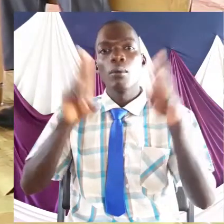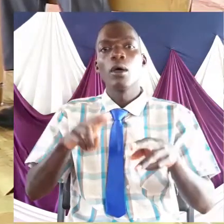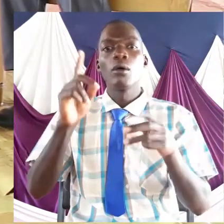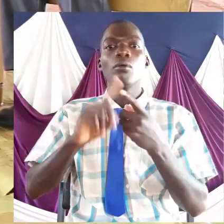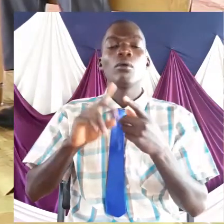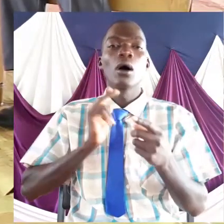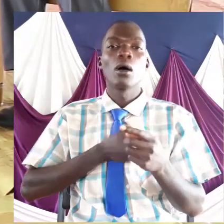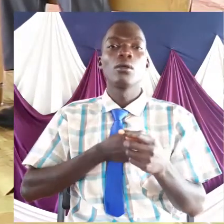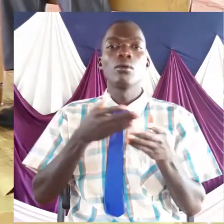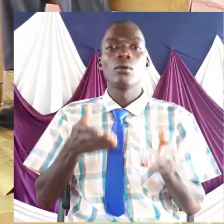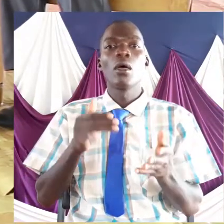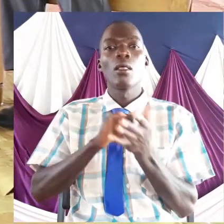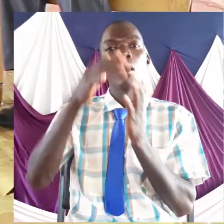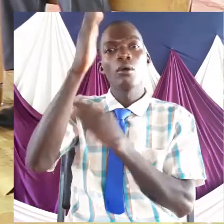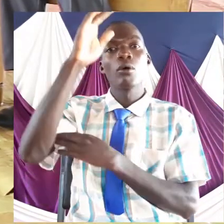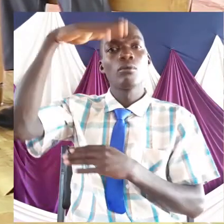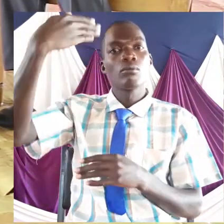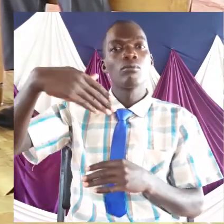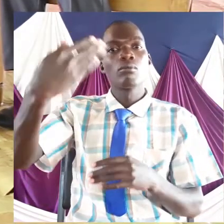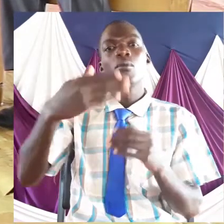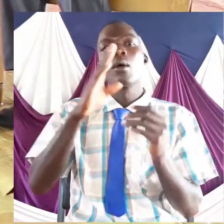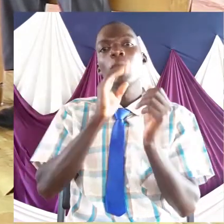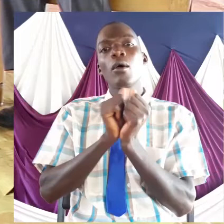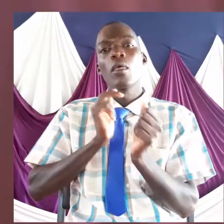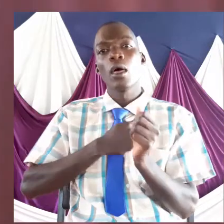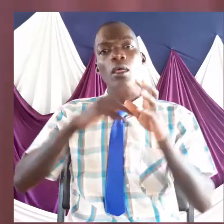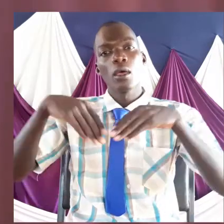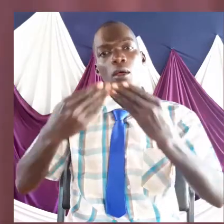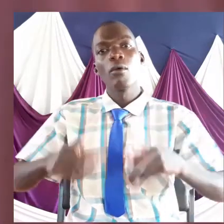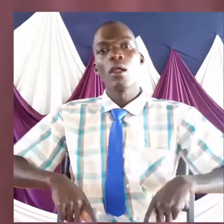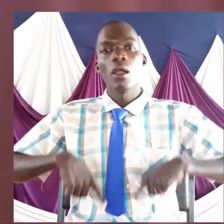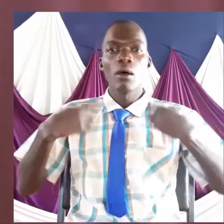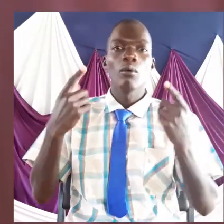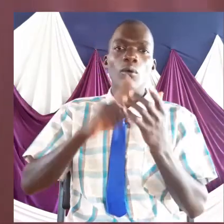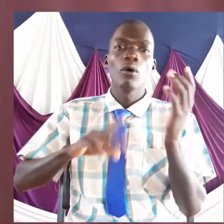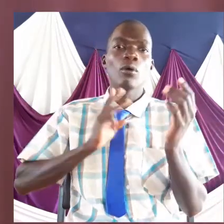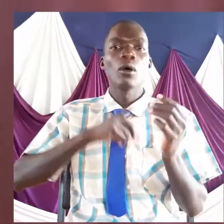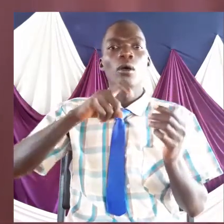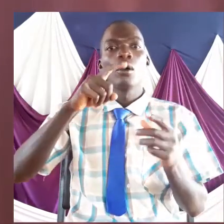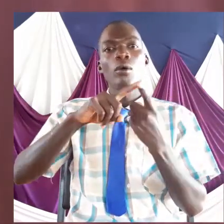us today, that God is always there with us. He has given us life, but what do?